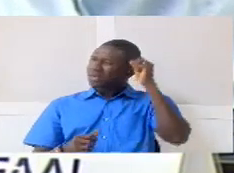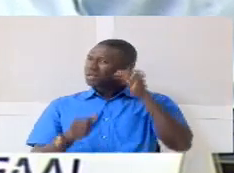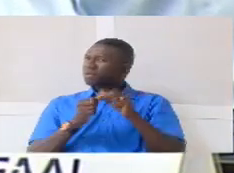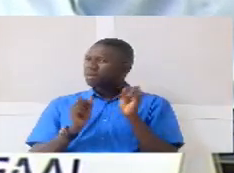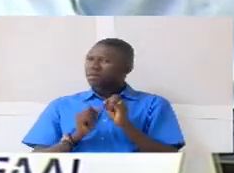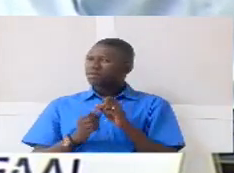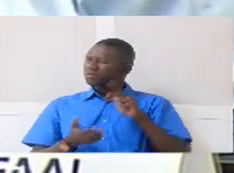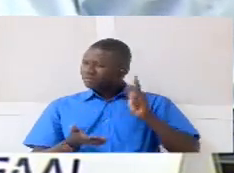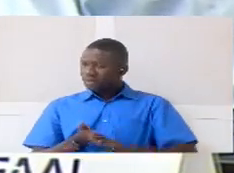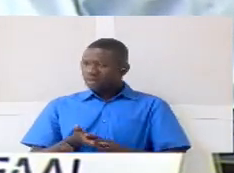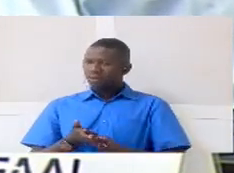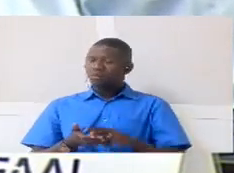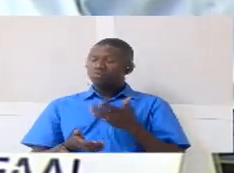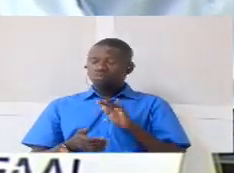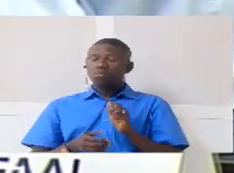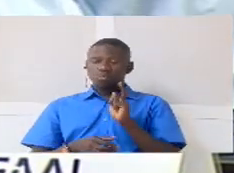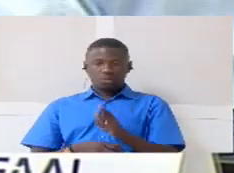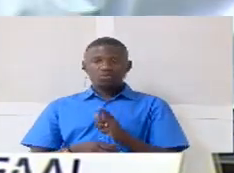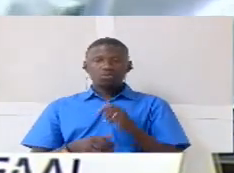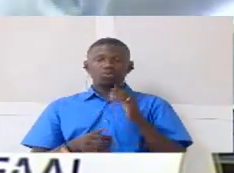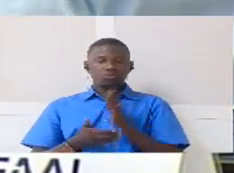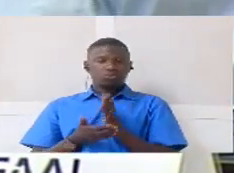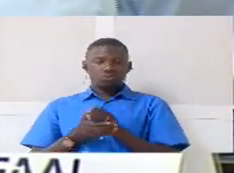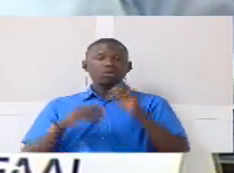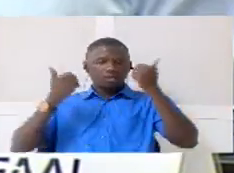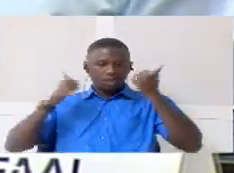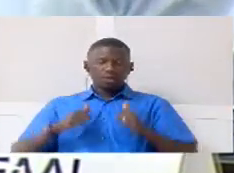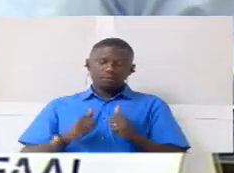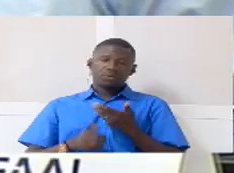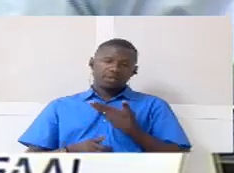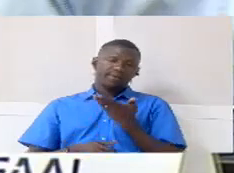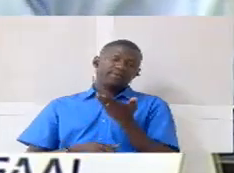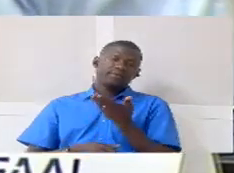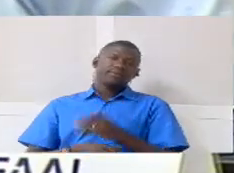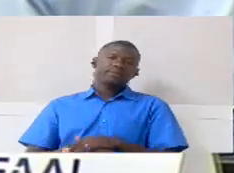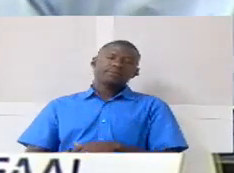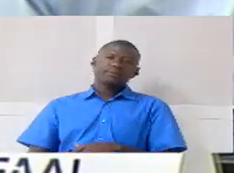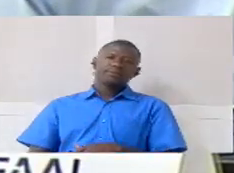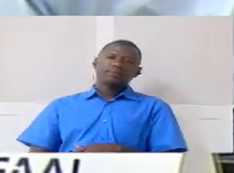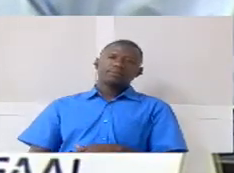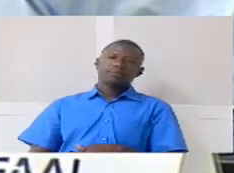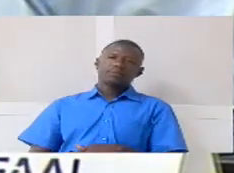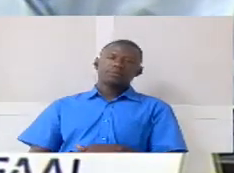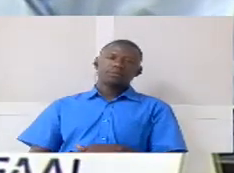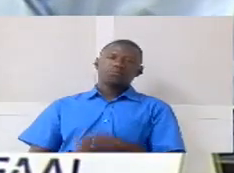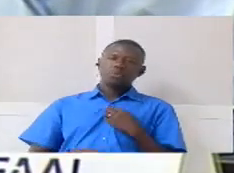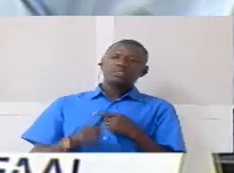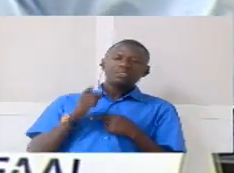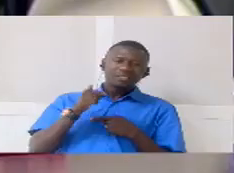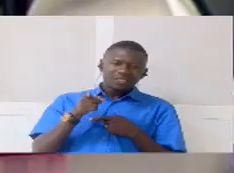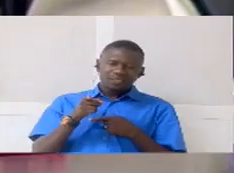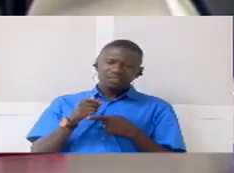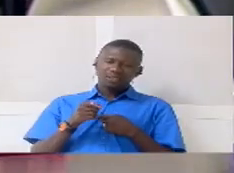or not, but such an incident did occur. This particular case, was it investigated as far as you